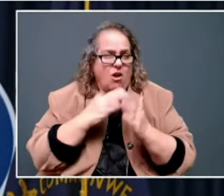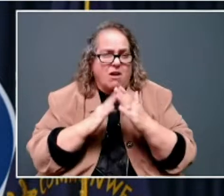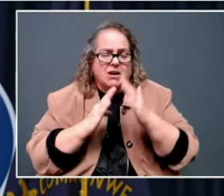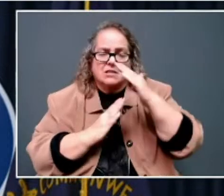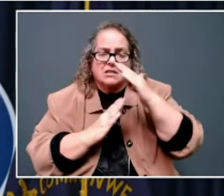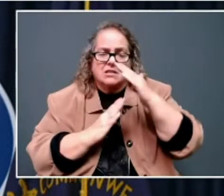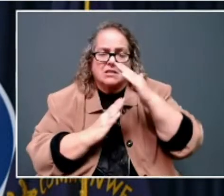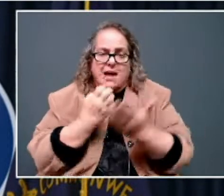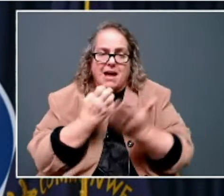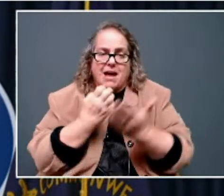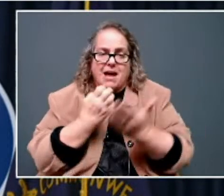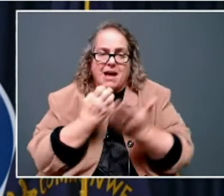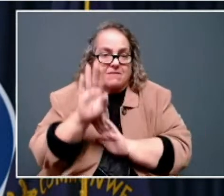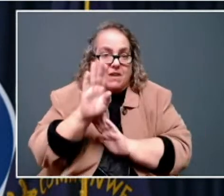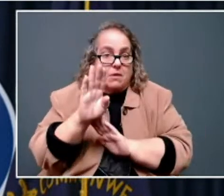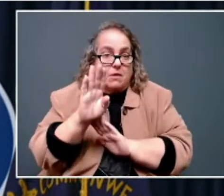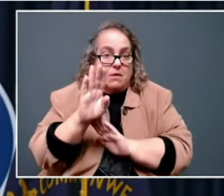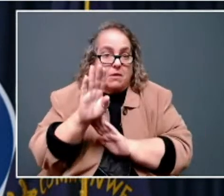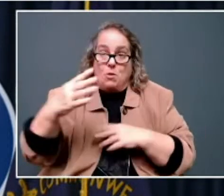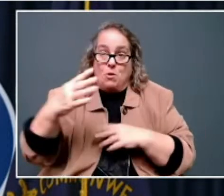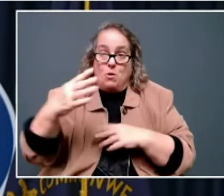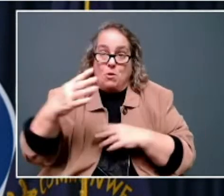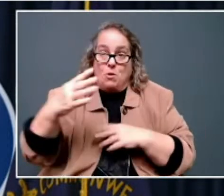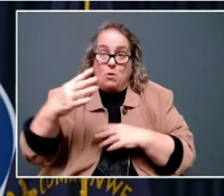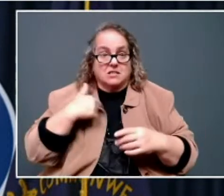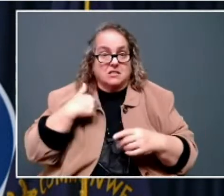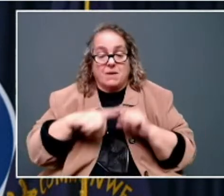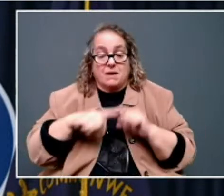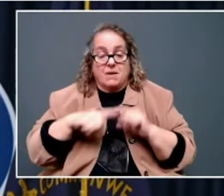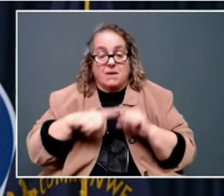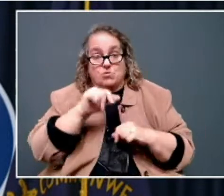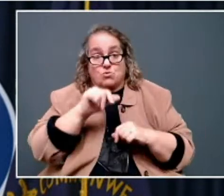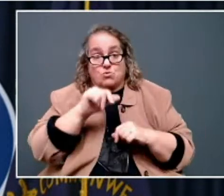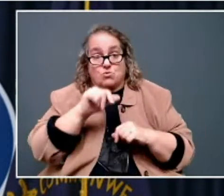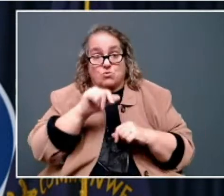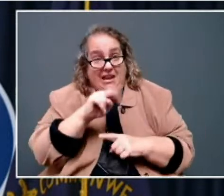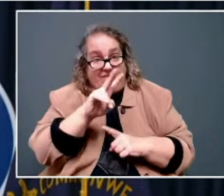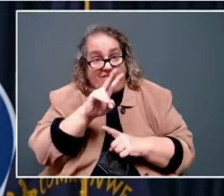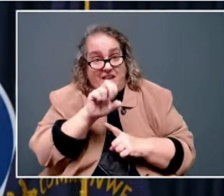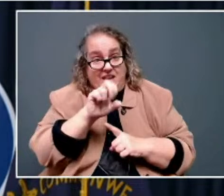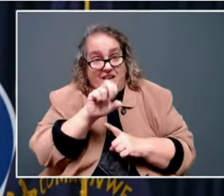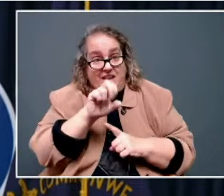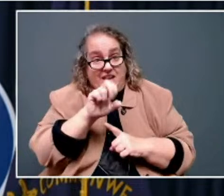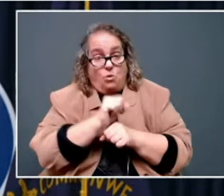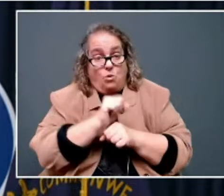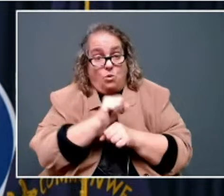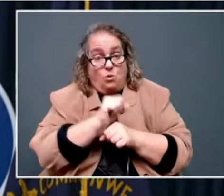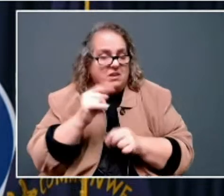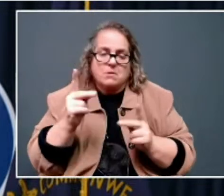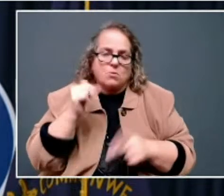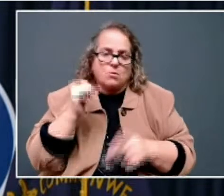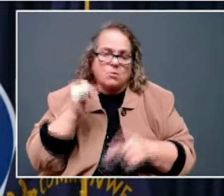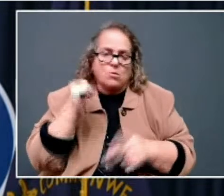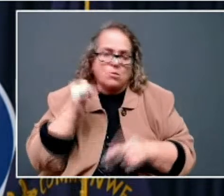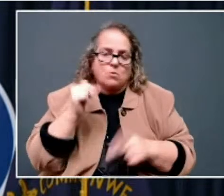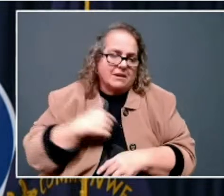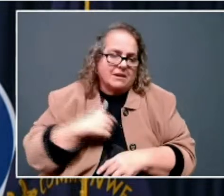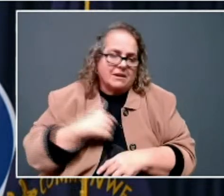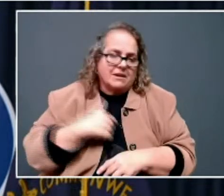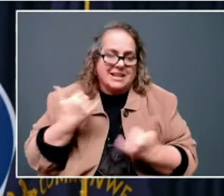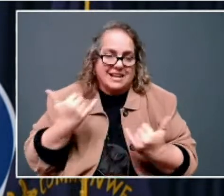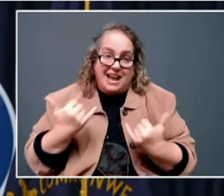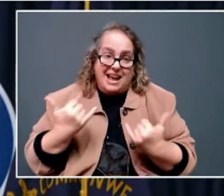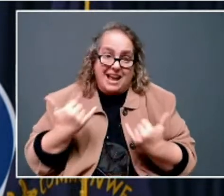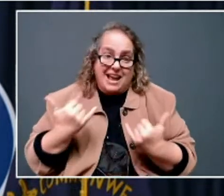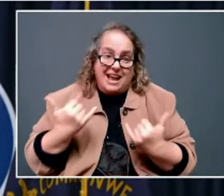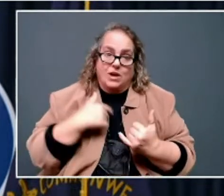only stay on top if you invest and you work for it. Now's the time to make sure in the post-COVID economy, we are a leader.